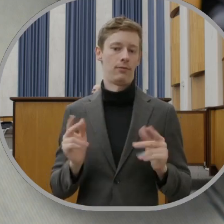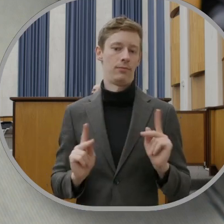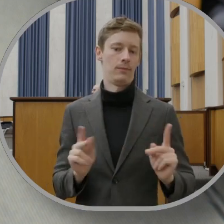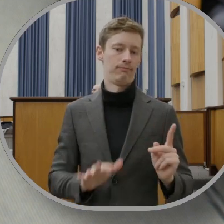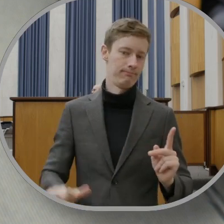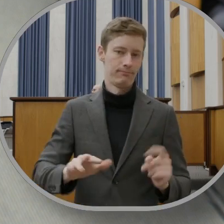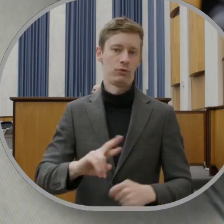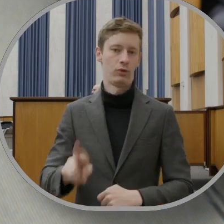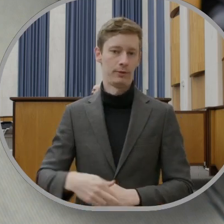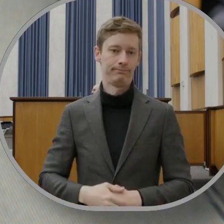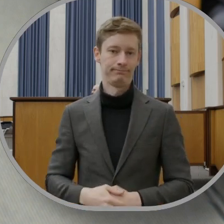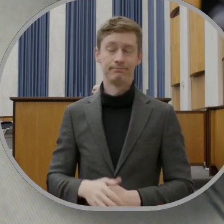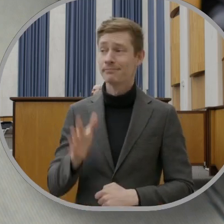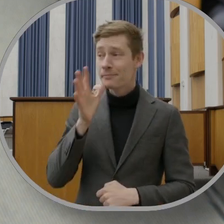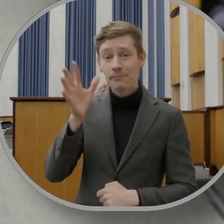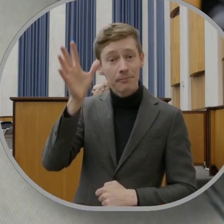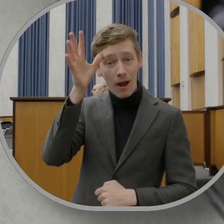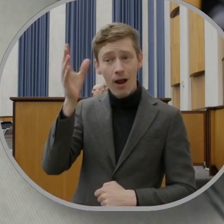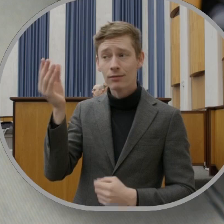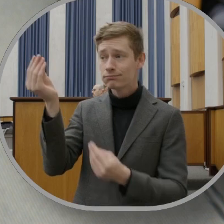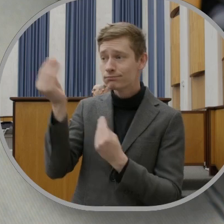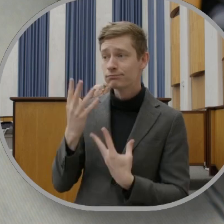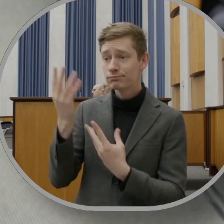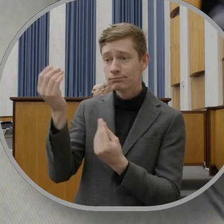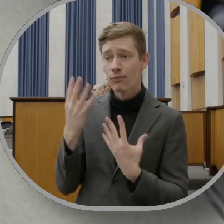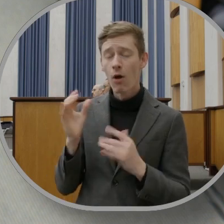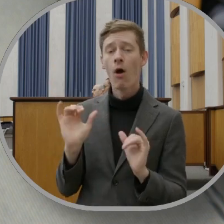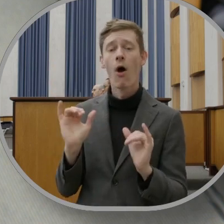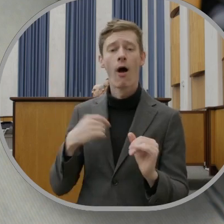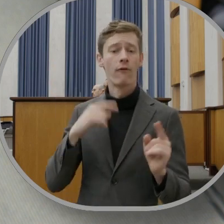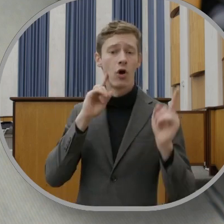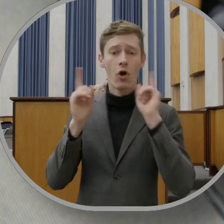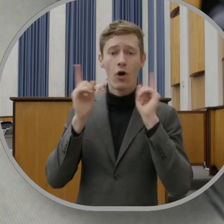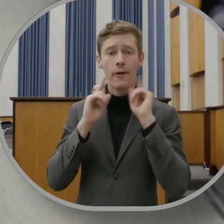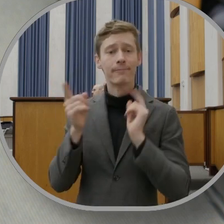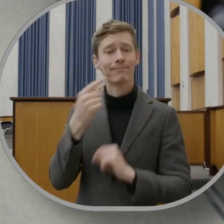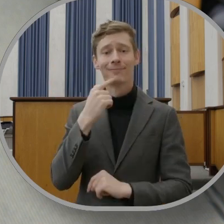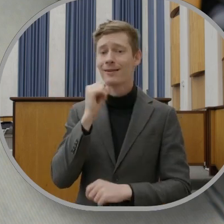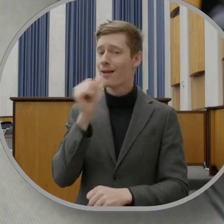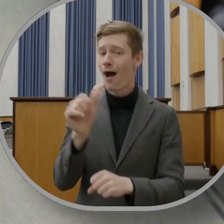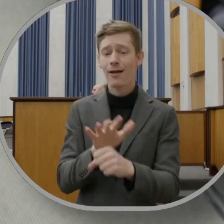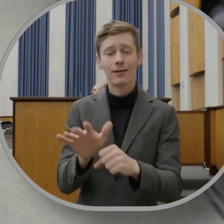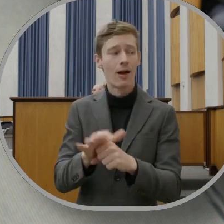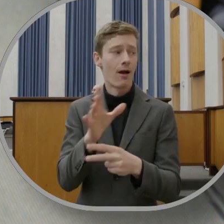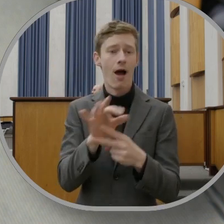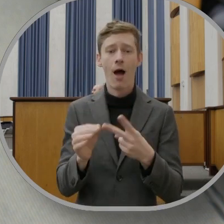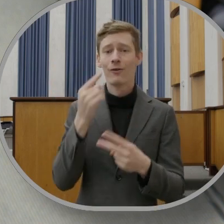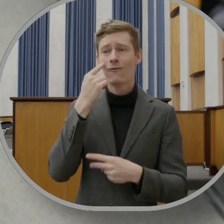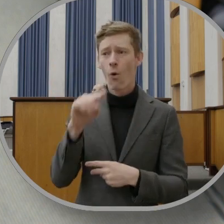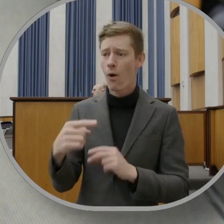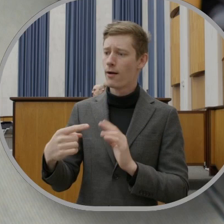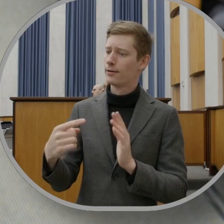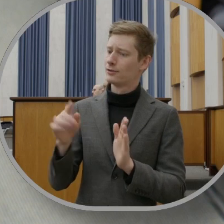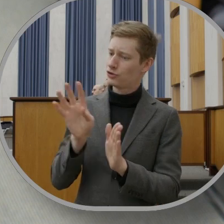I've heard from countless parents that there is a lack of options for affordable, quality childcare and